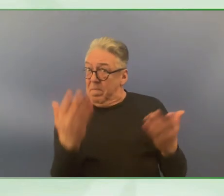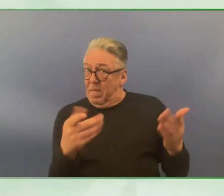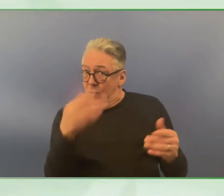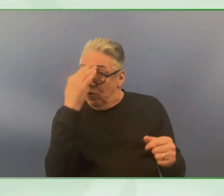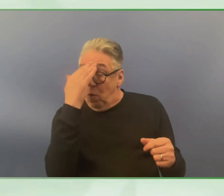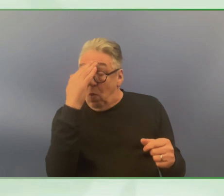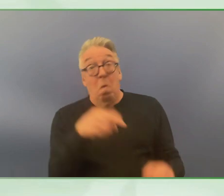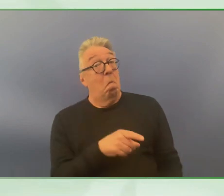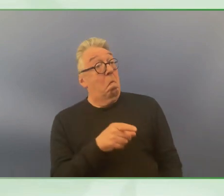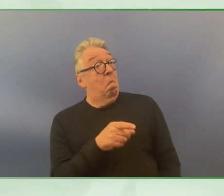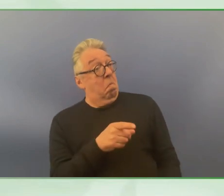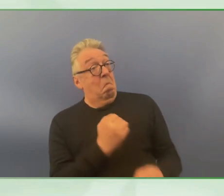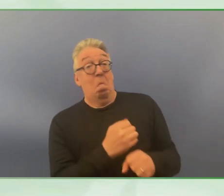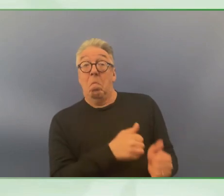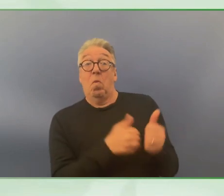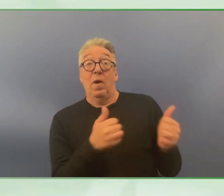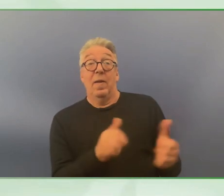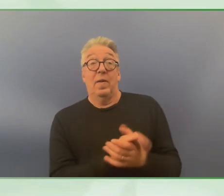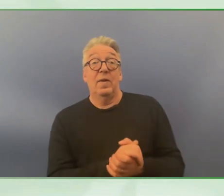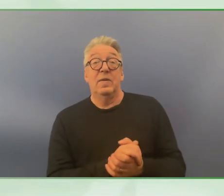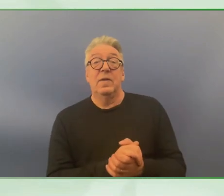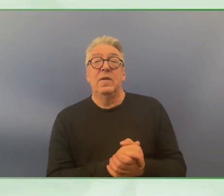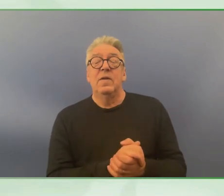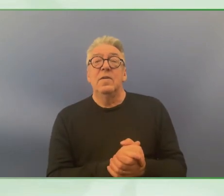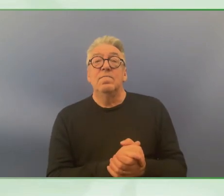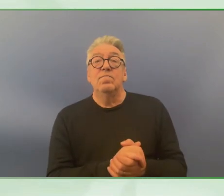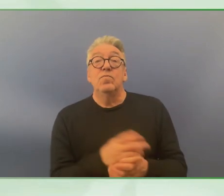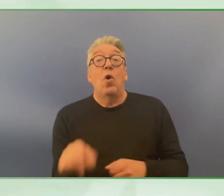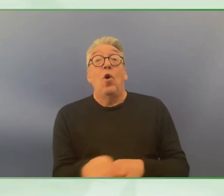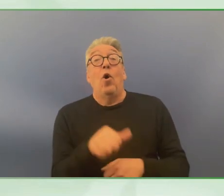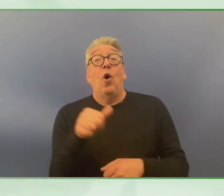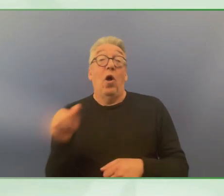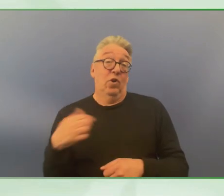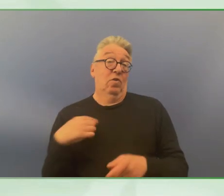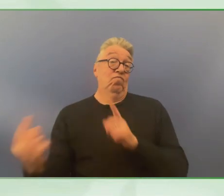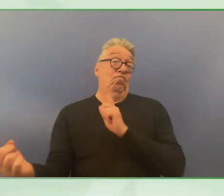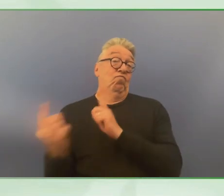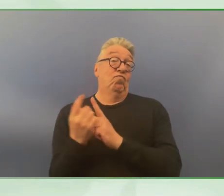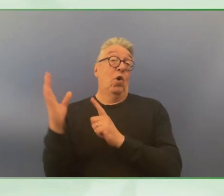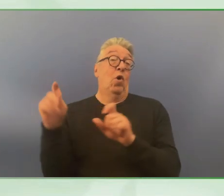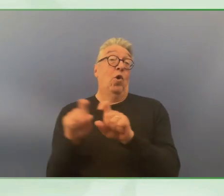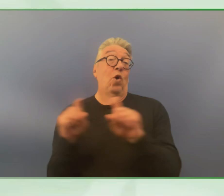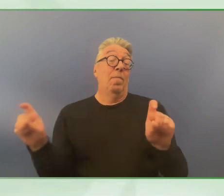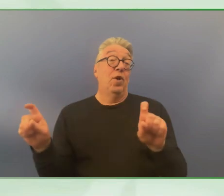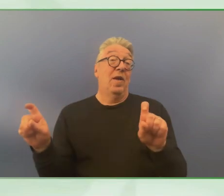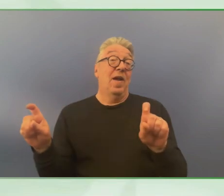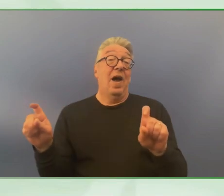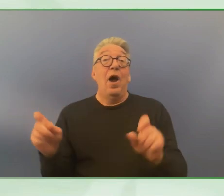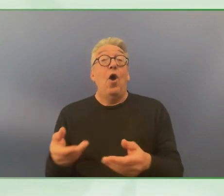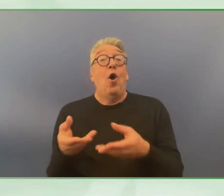hand, maybe just to expand a bit on that, we also had other talks with companies where these resources were being reduced. What happens